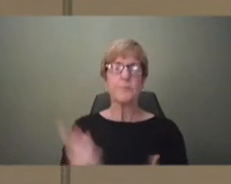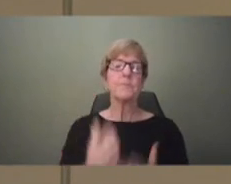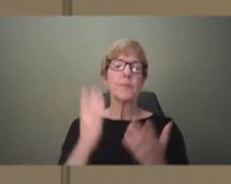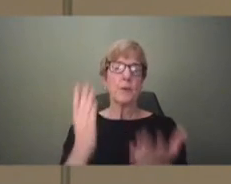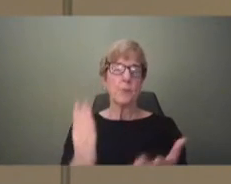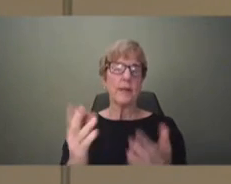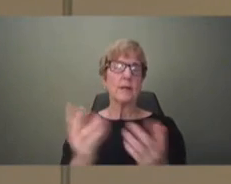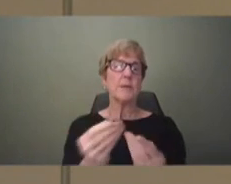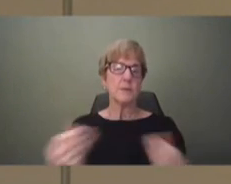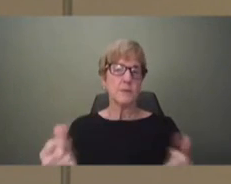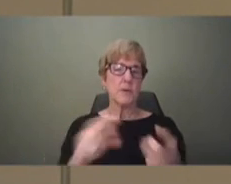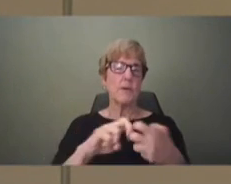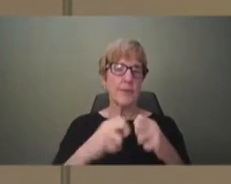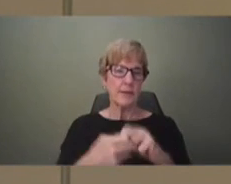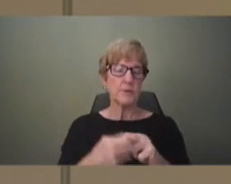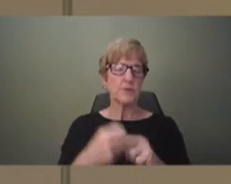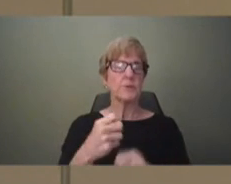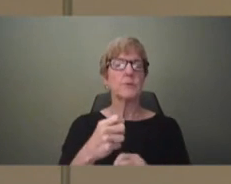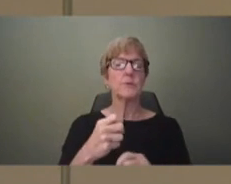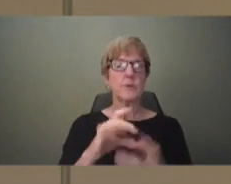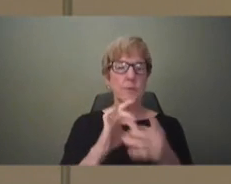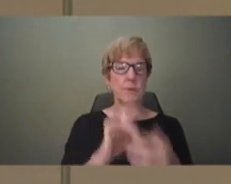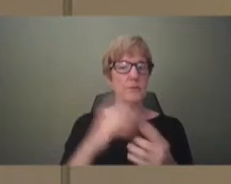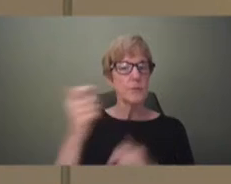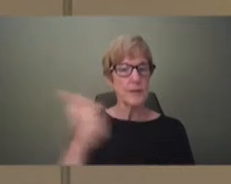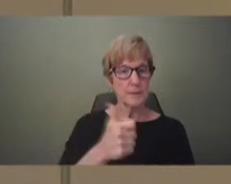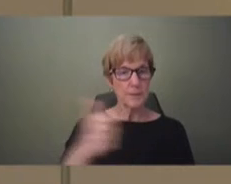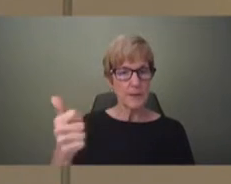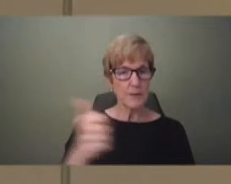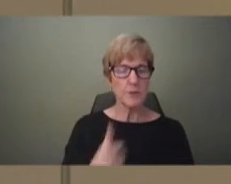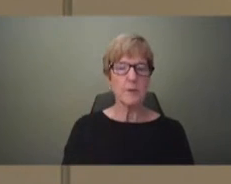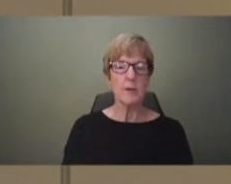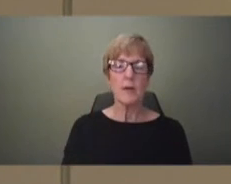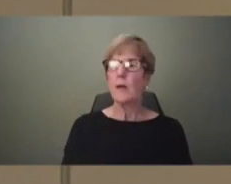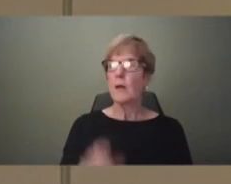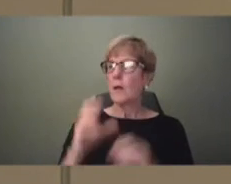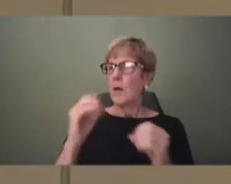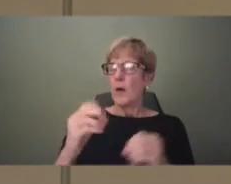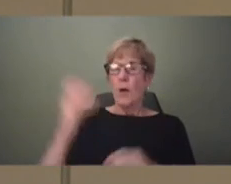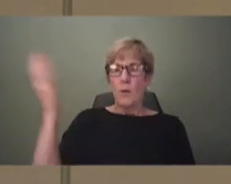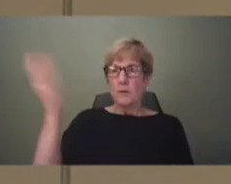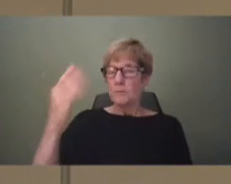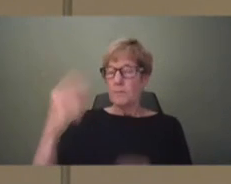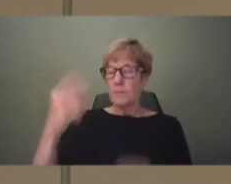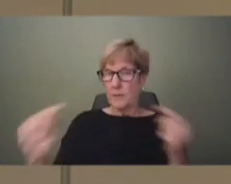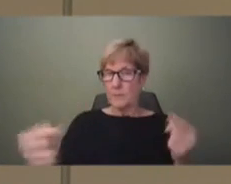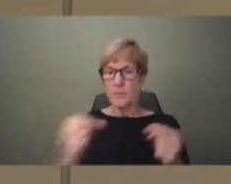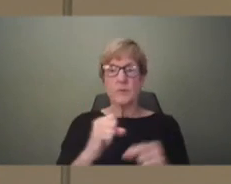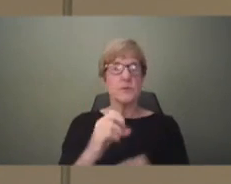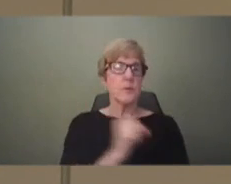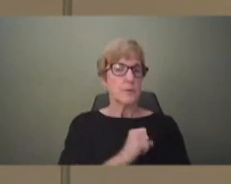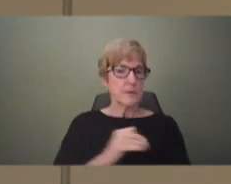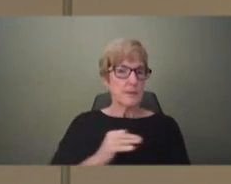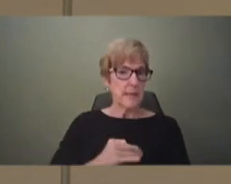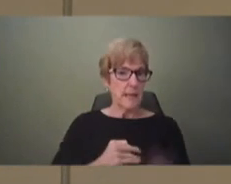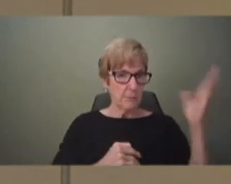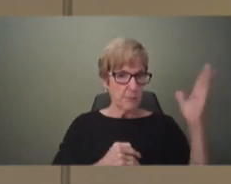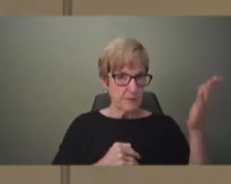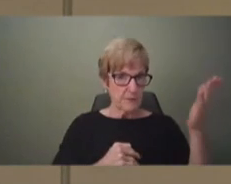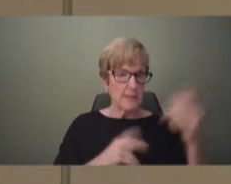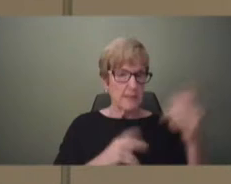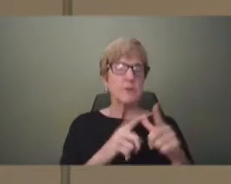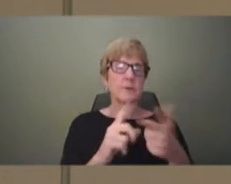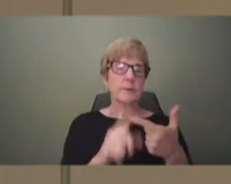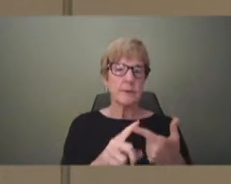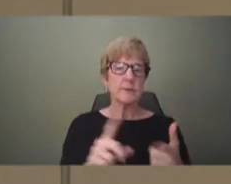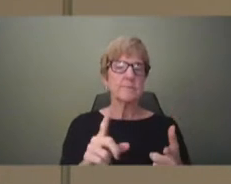outstanding issues related to transportation we do not have any speakers in opposition so after staff's presentation um Mr TCO you